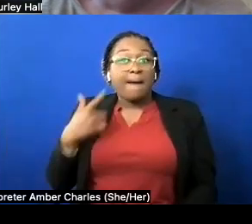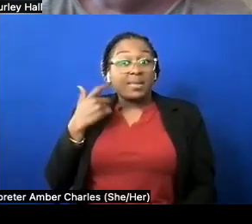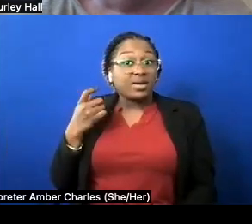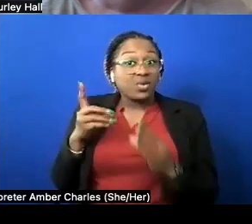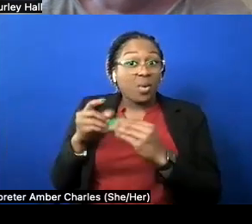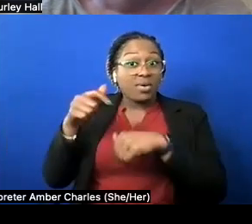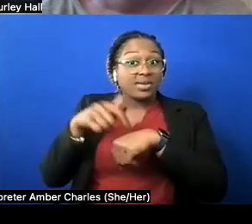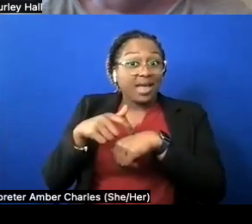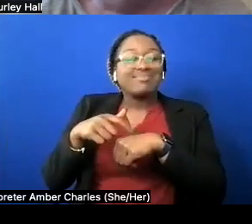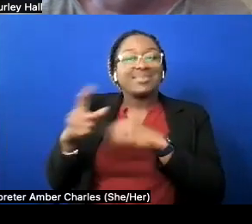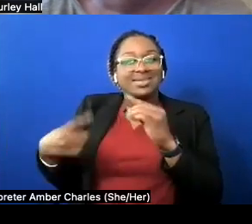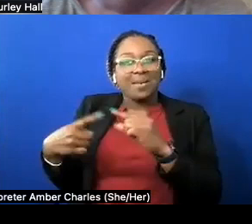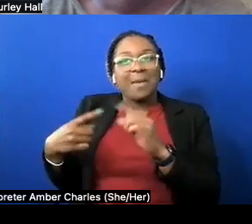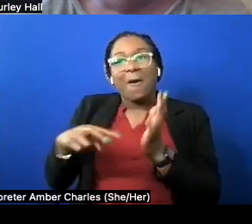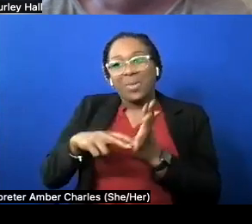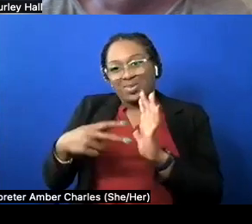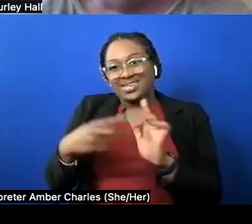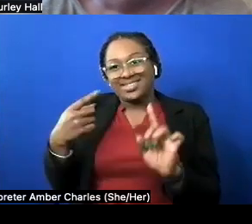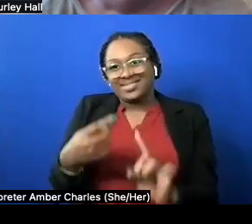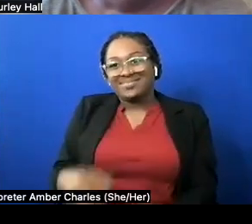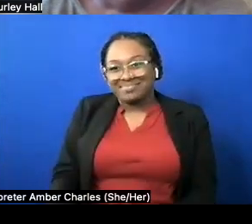it's about purpose.